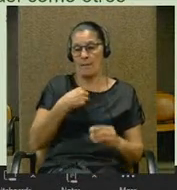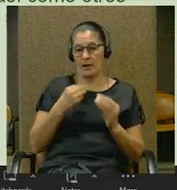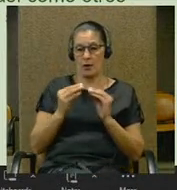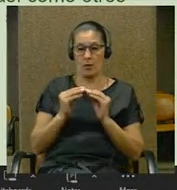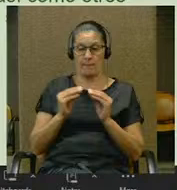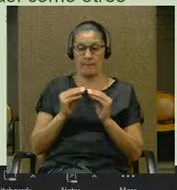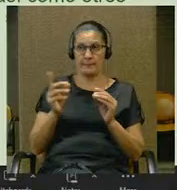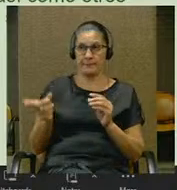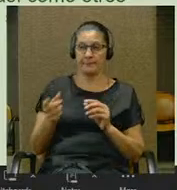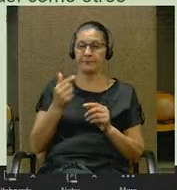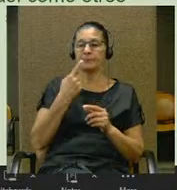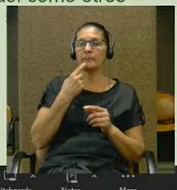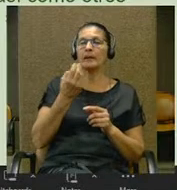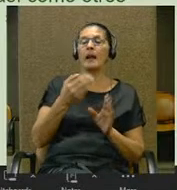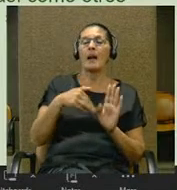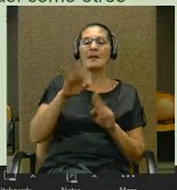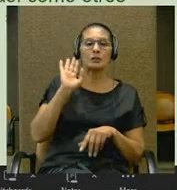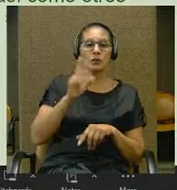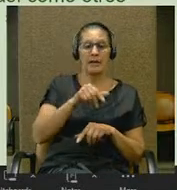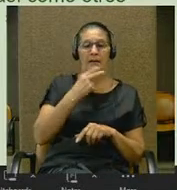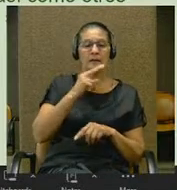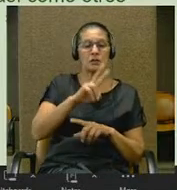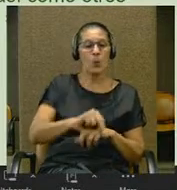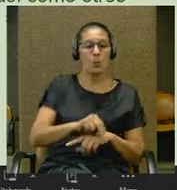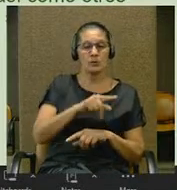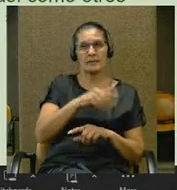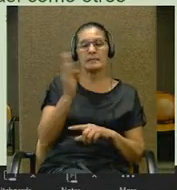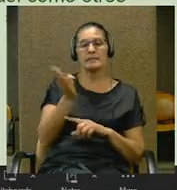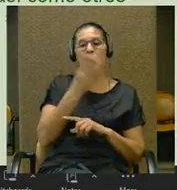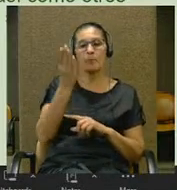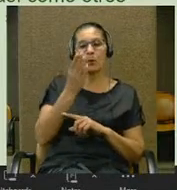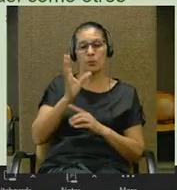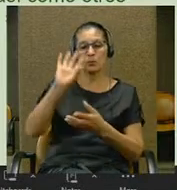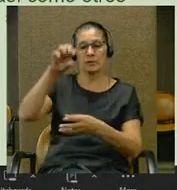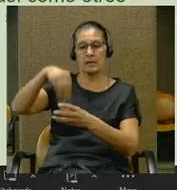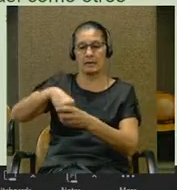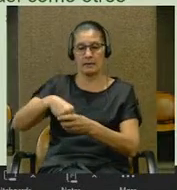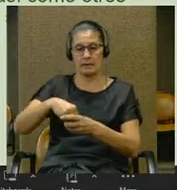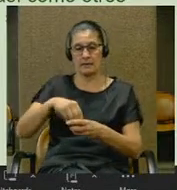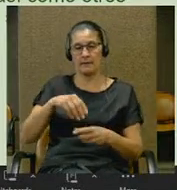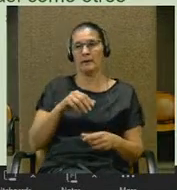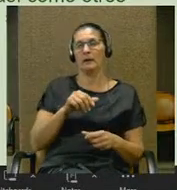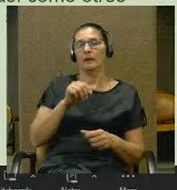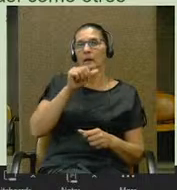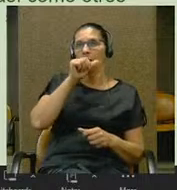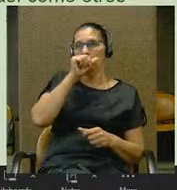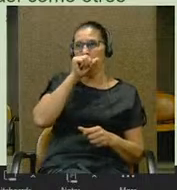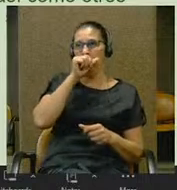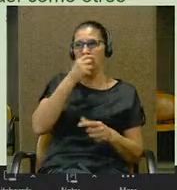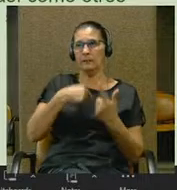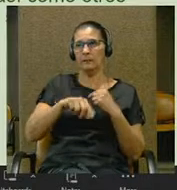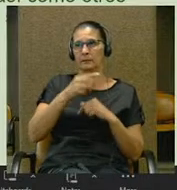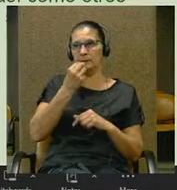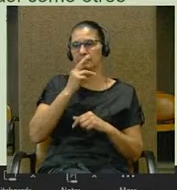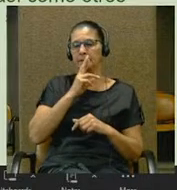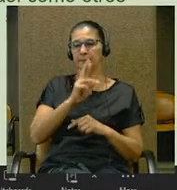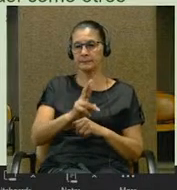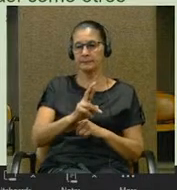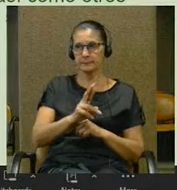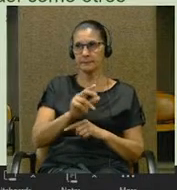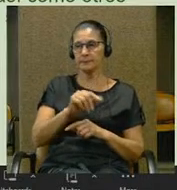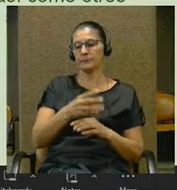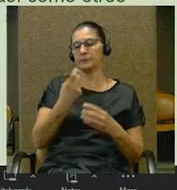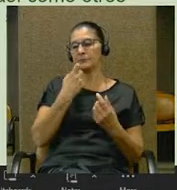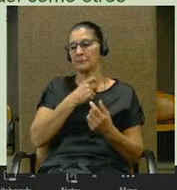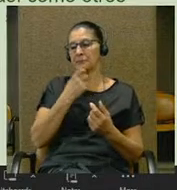that prohibition. Most of the heroin that is used in Europe is produced in Afghanistan. So as a result